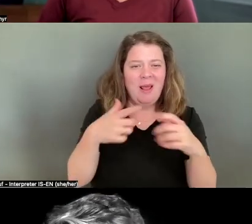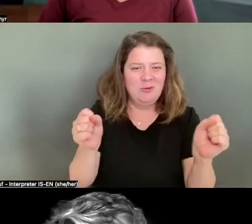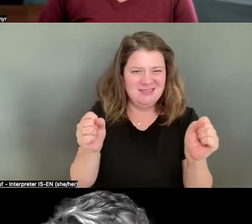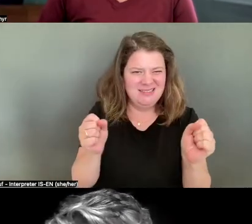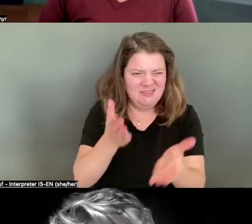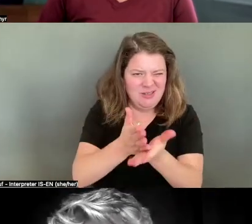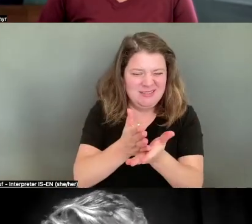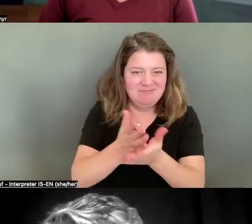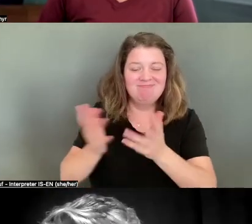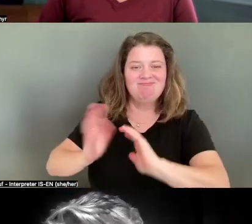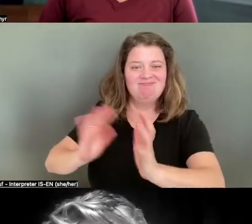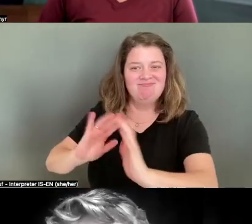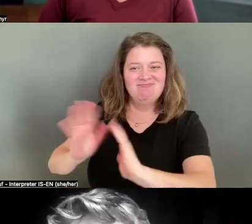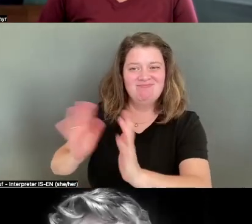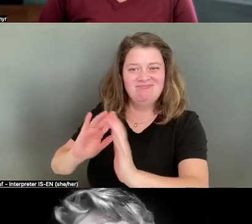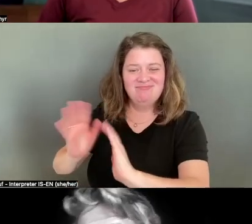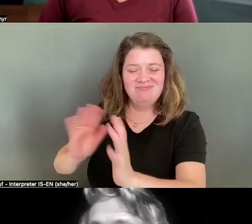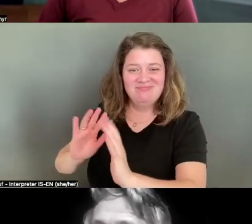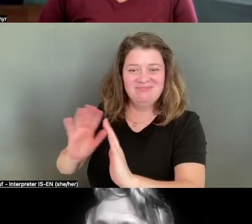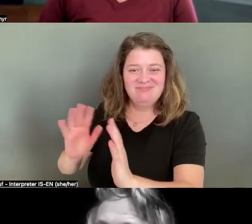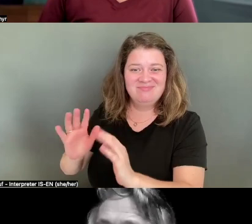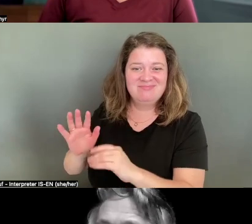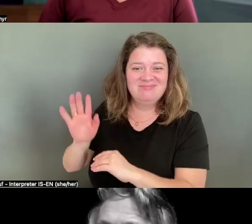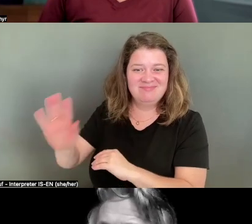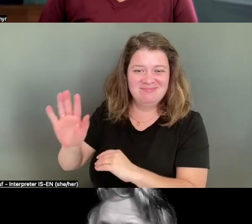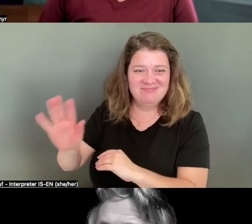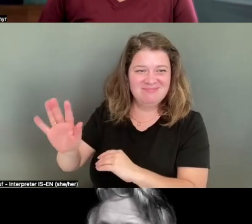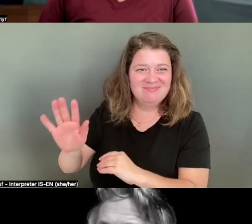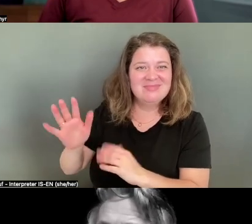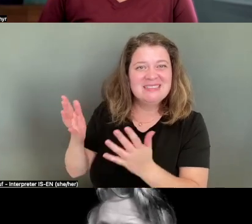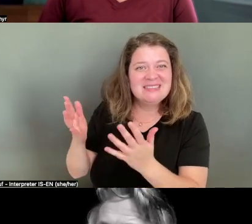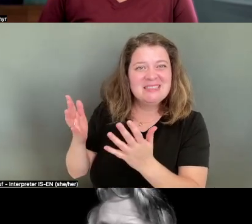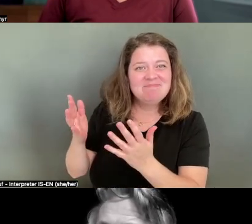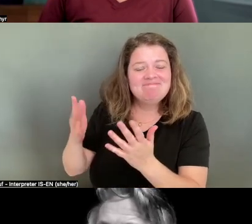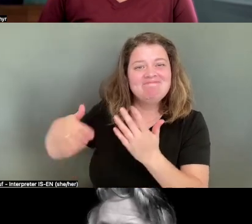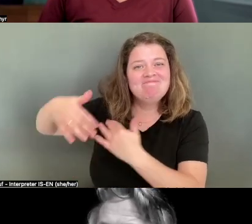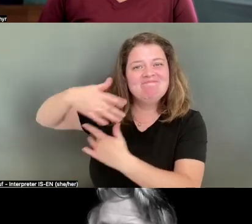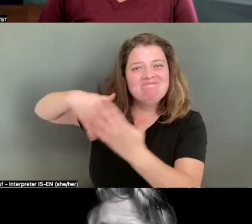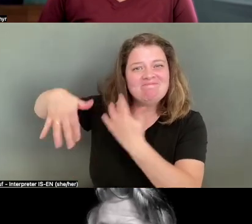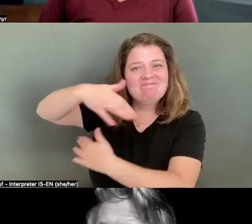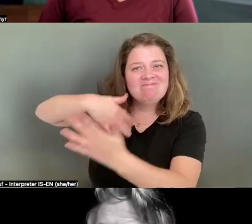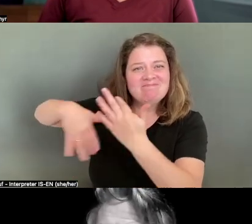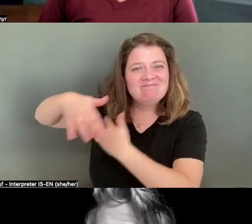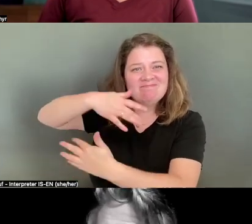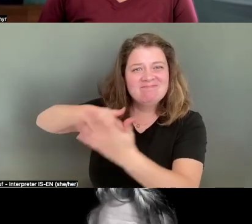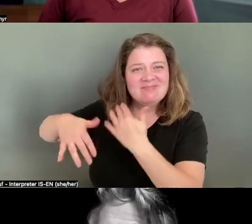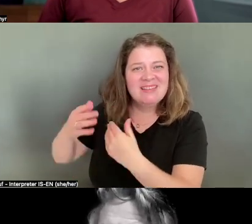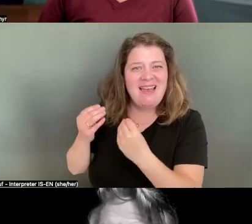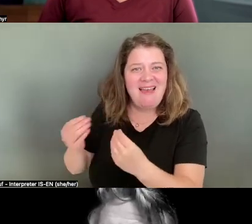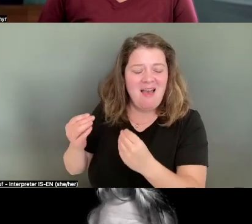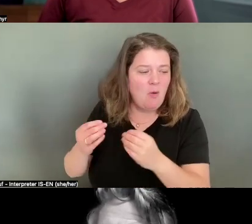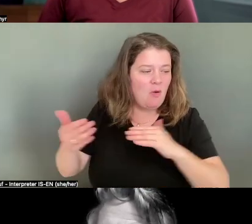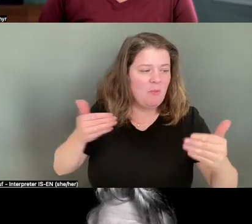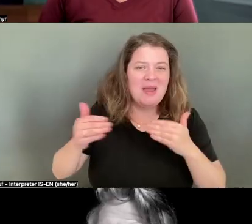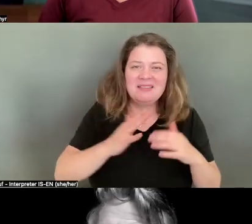tend to exist in compared to spoken languages, and whether that can influence how the lexicon structures